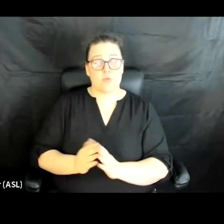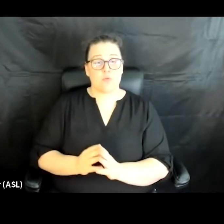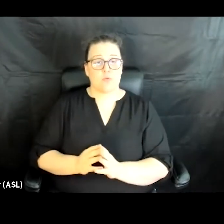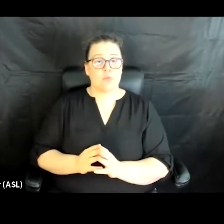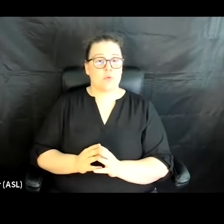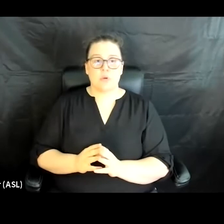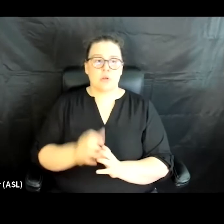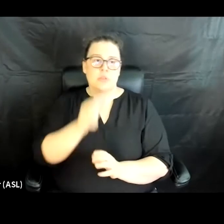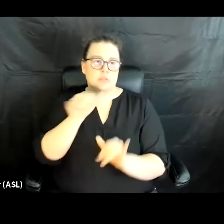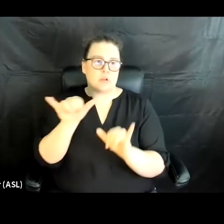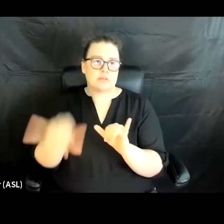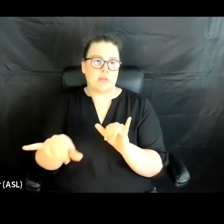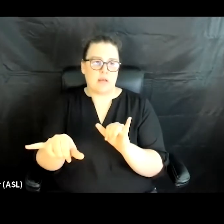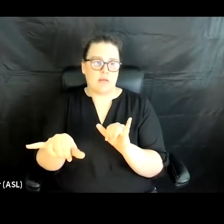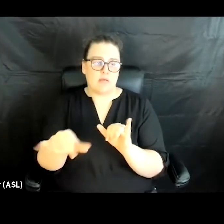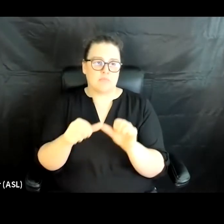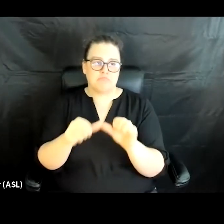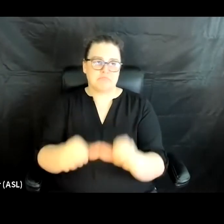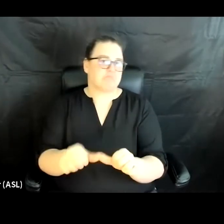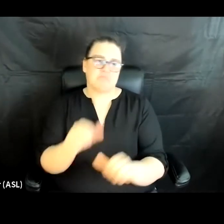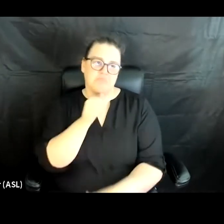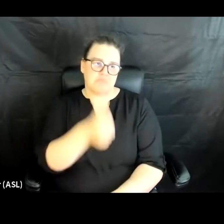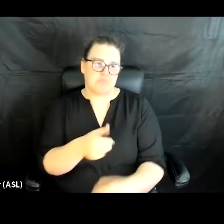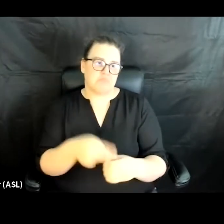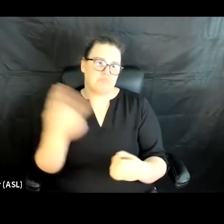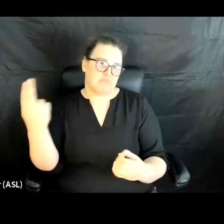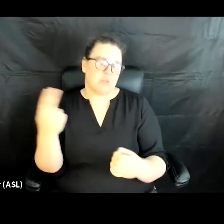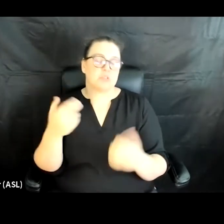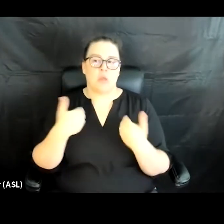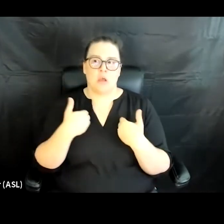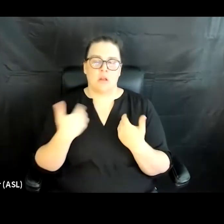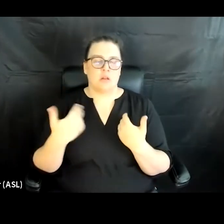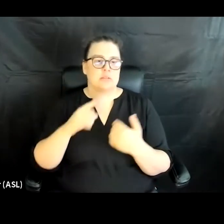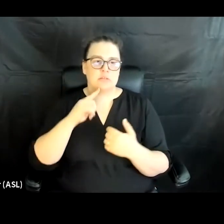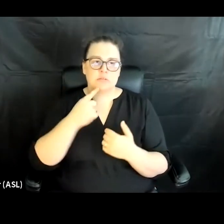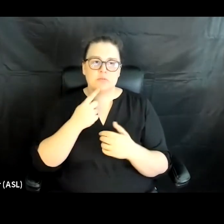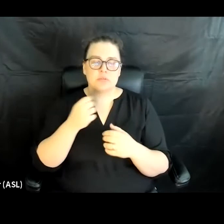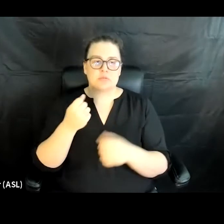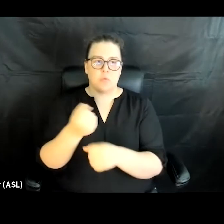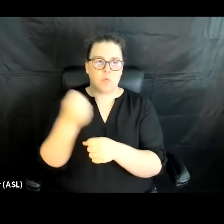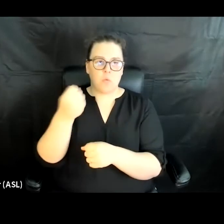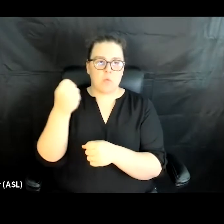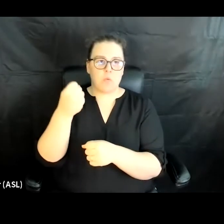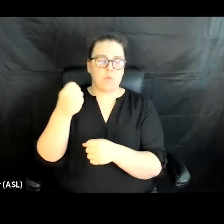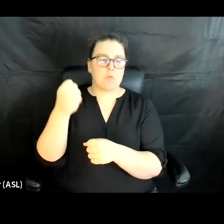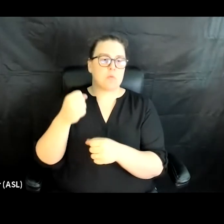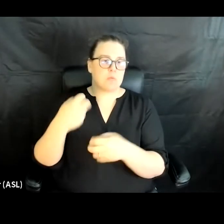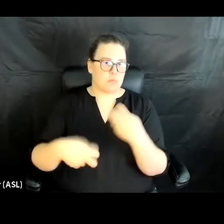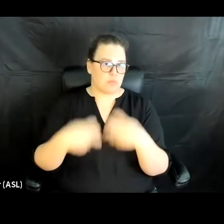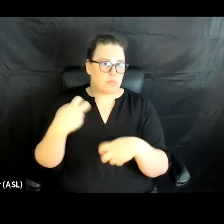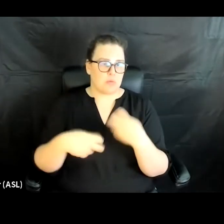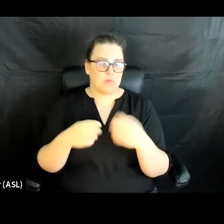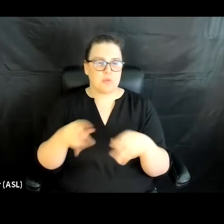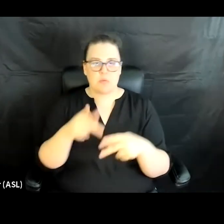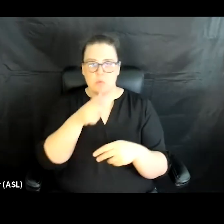did not stay in the workforce. So they had a severe retention issue when it came to the hiring and the retention of the folks that they were bringing into